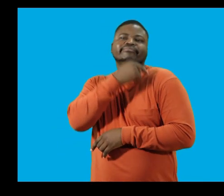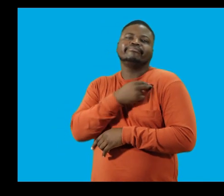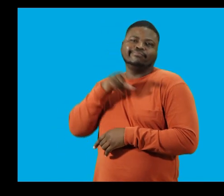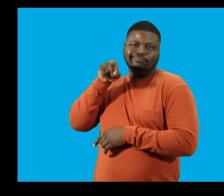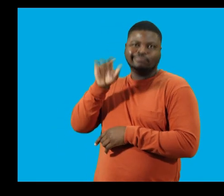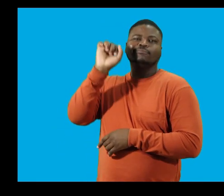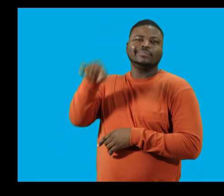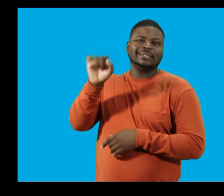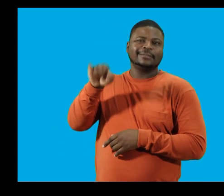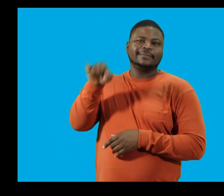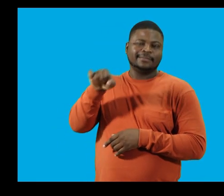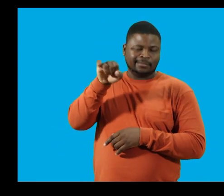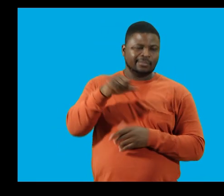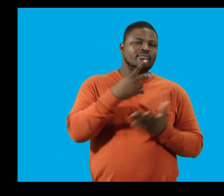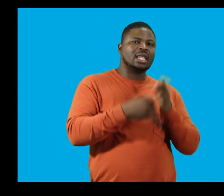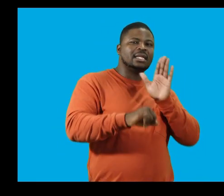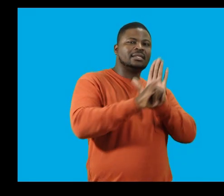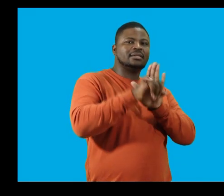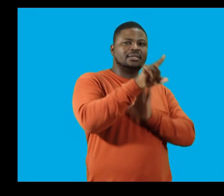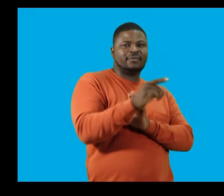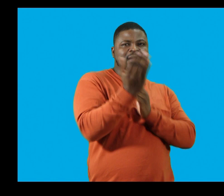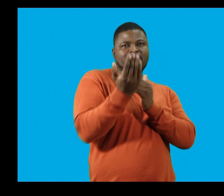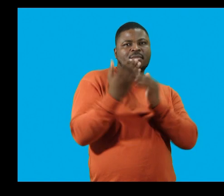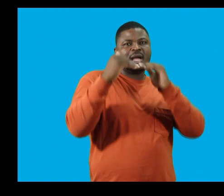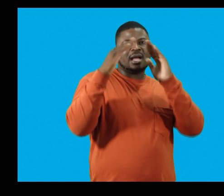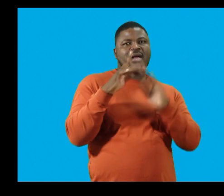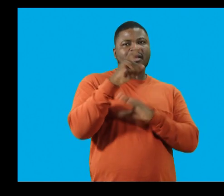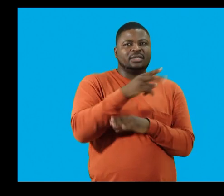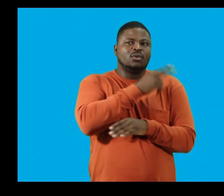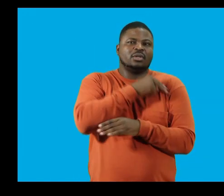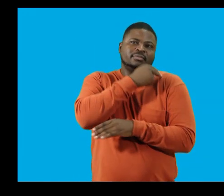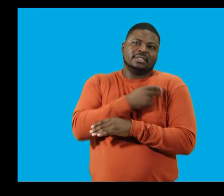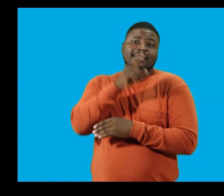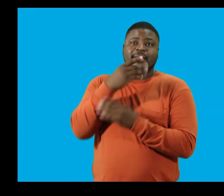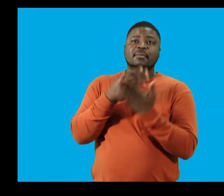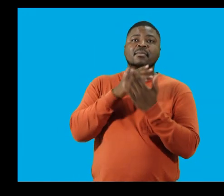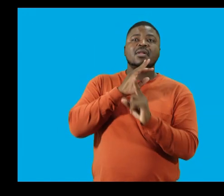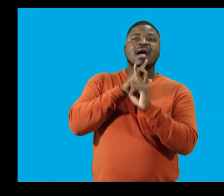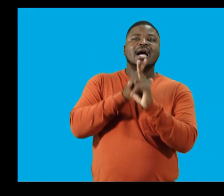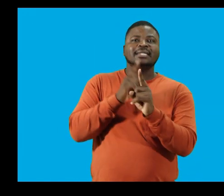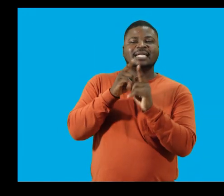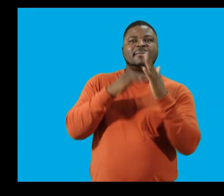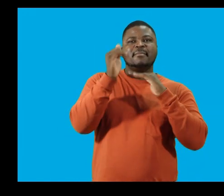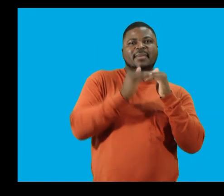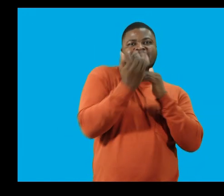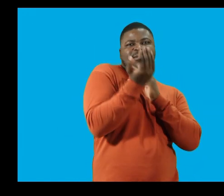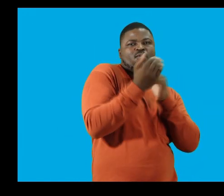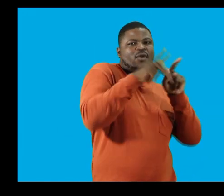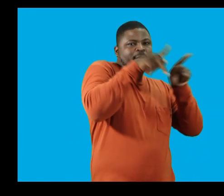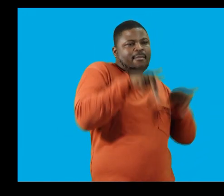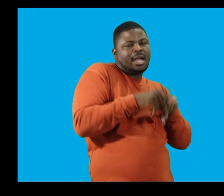be a surprise. And here we can see it is indeed a hospital. So then you only